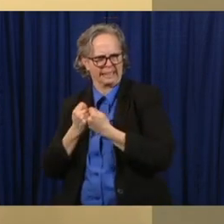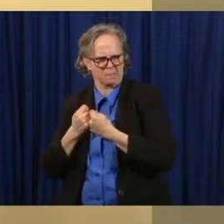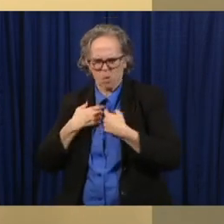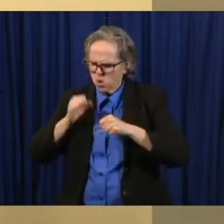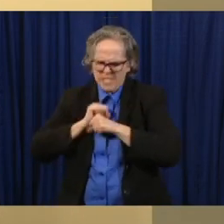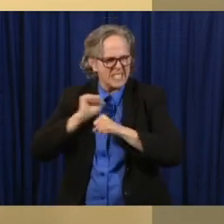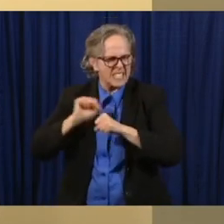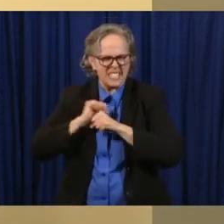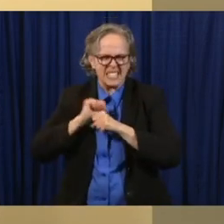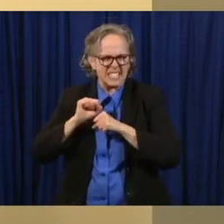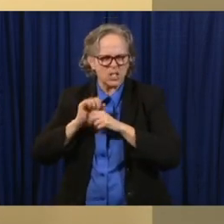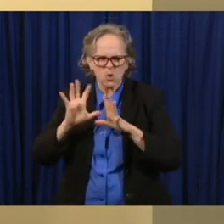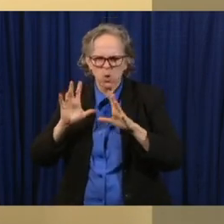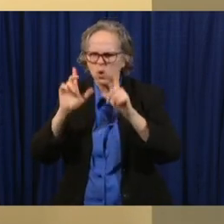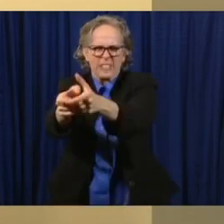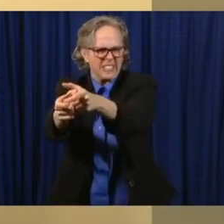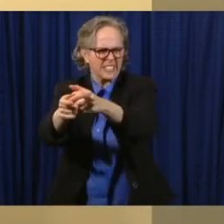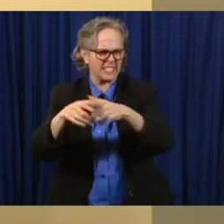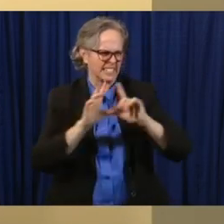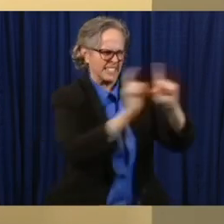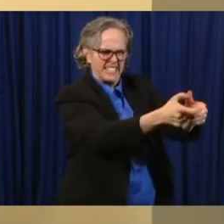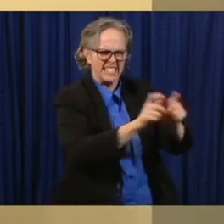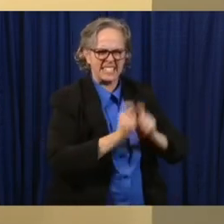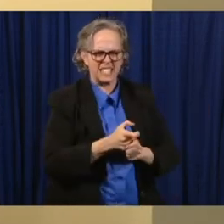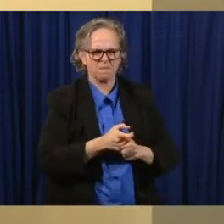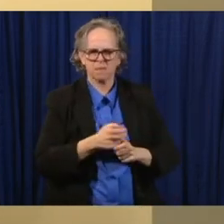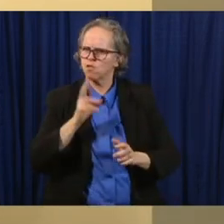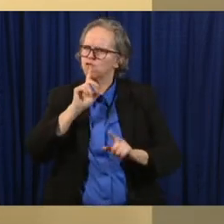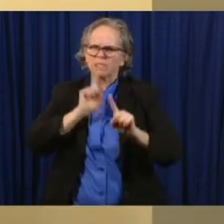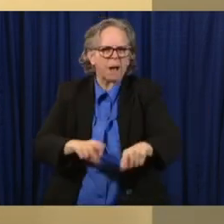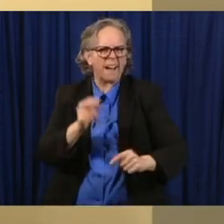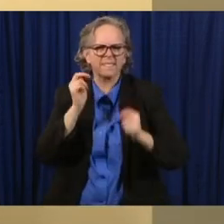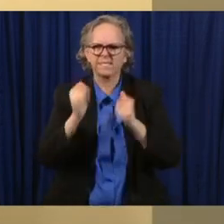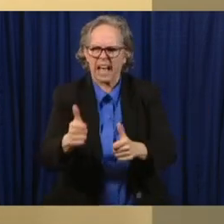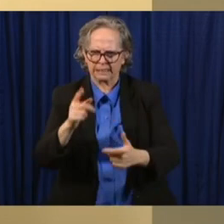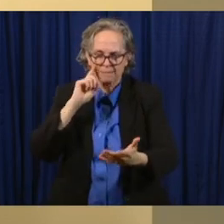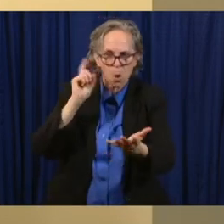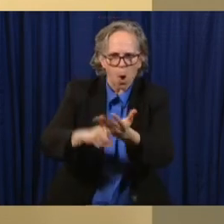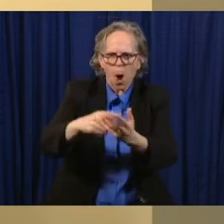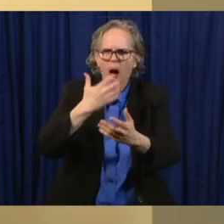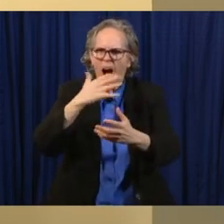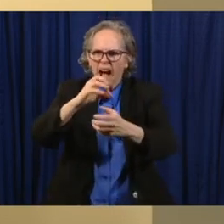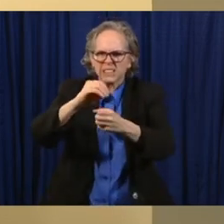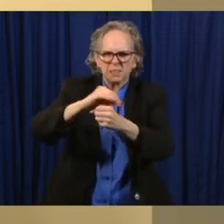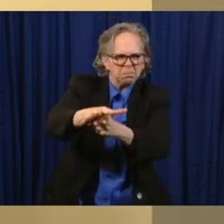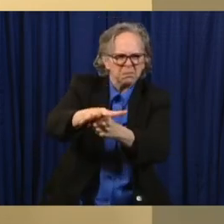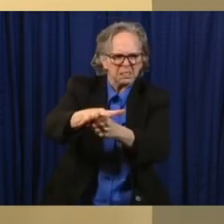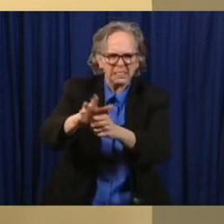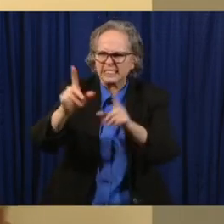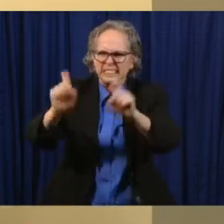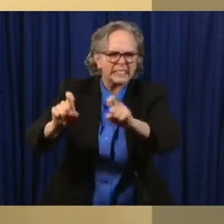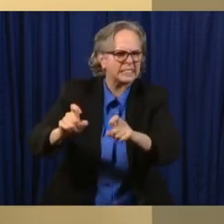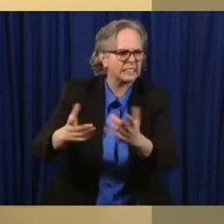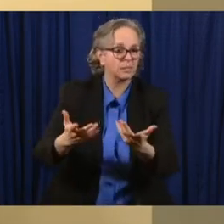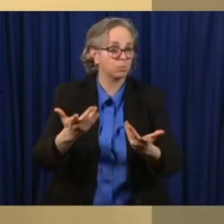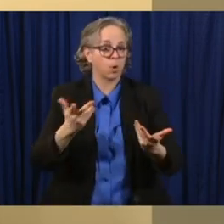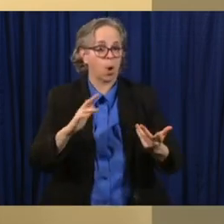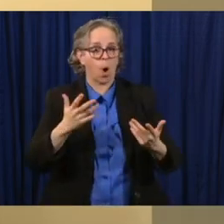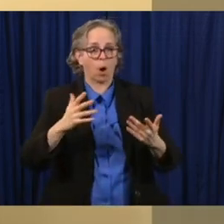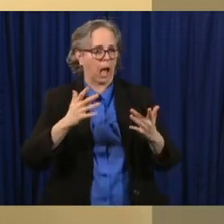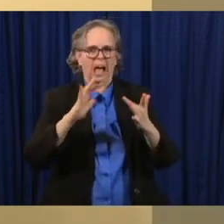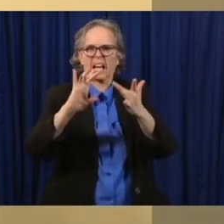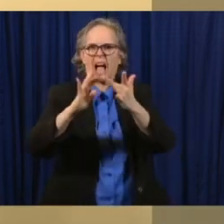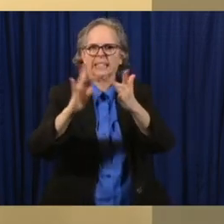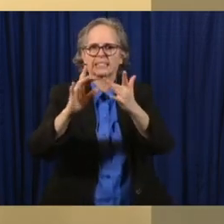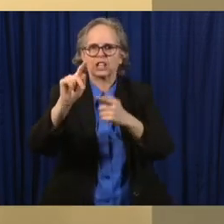out those fires immediately when they happen. And that's the testing, the contact tracing. And so we're working tirelessly,